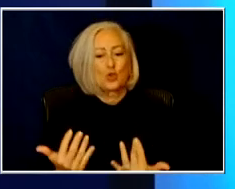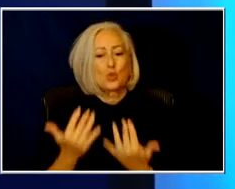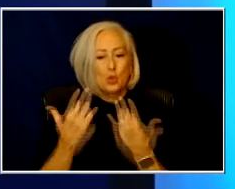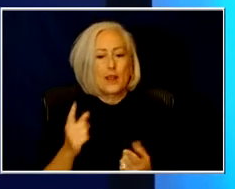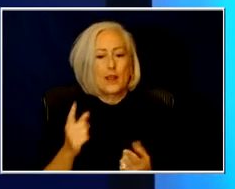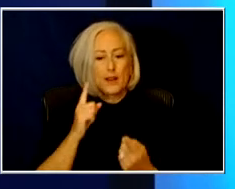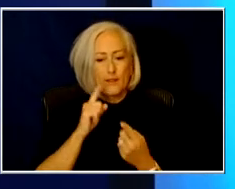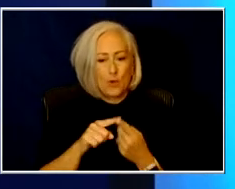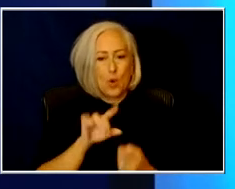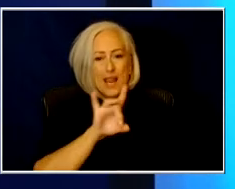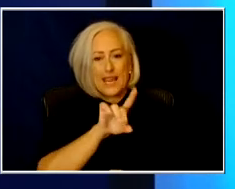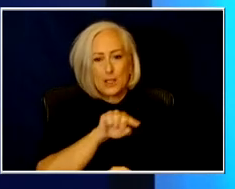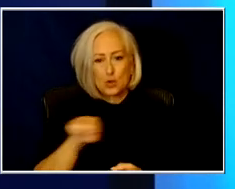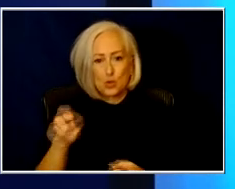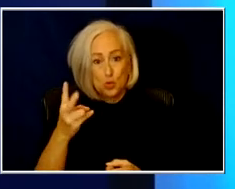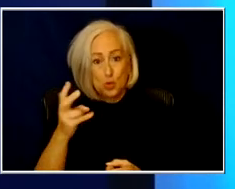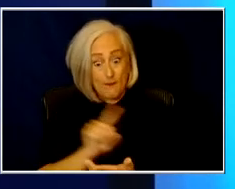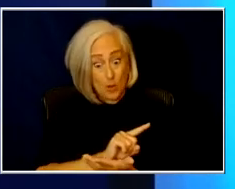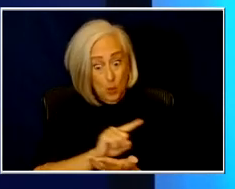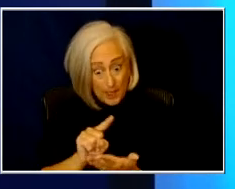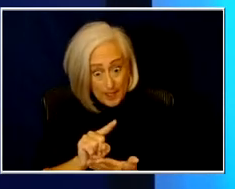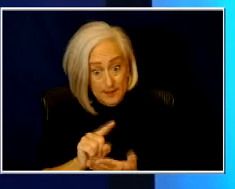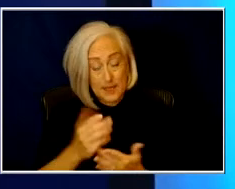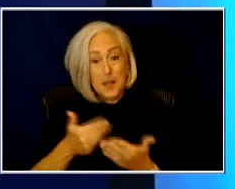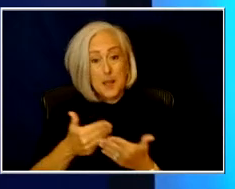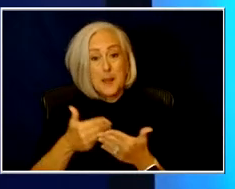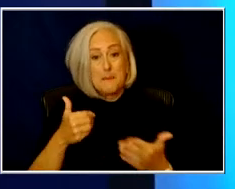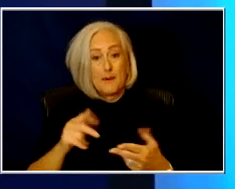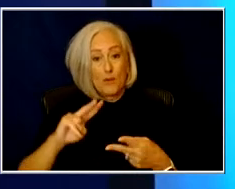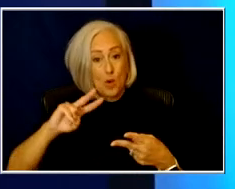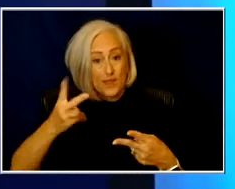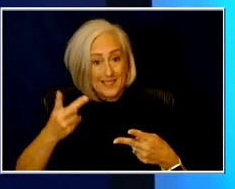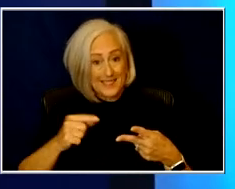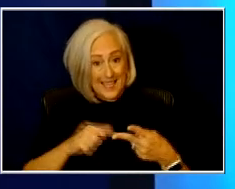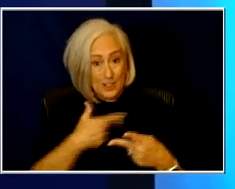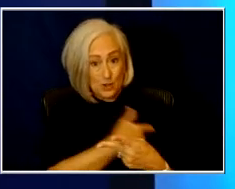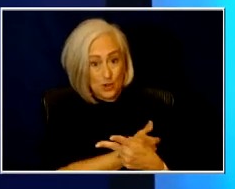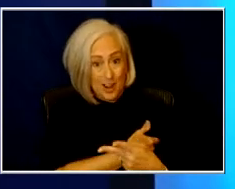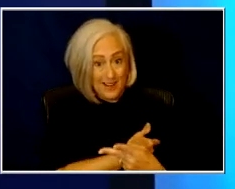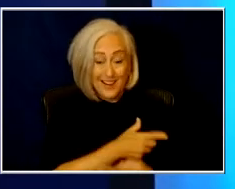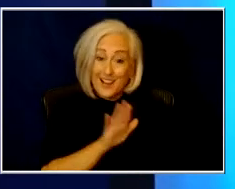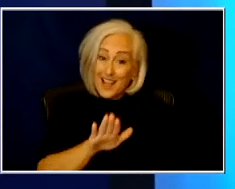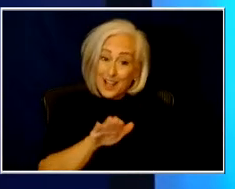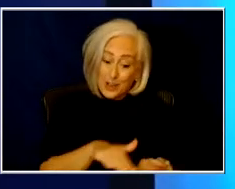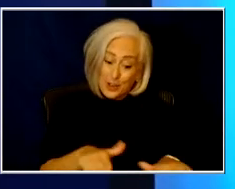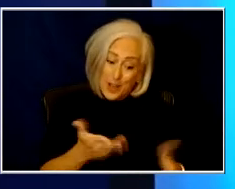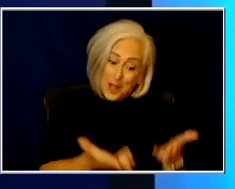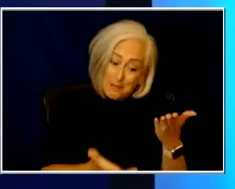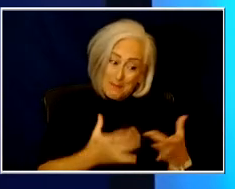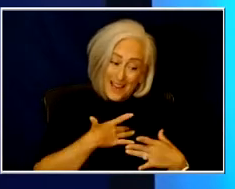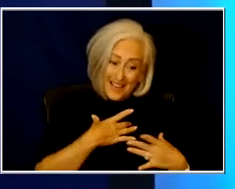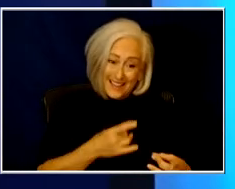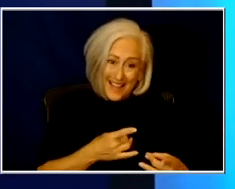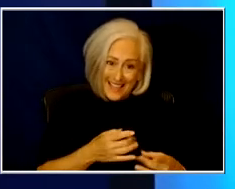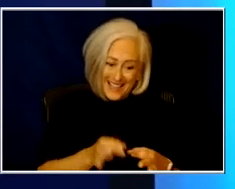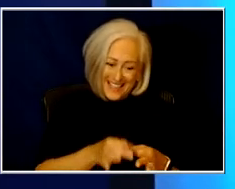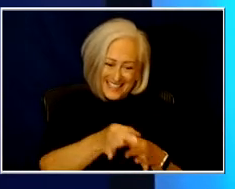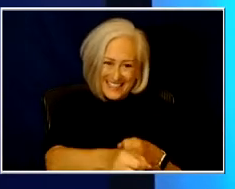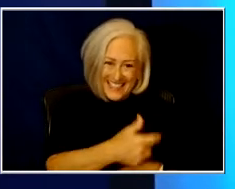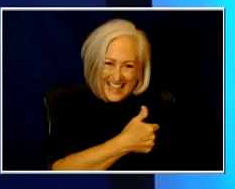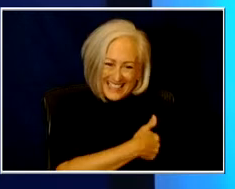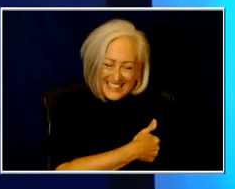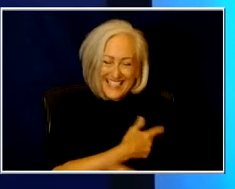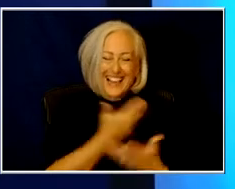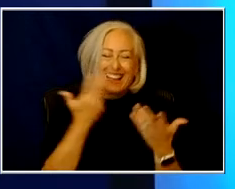to twelve weeks and I think your child will probably like it because it's it's delaying that shot so I